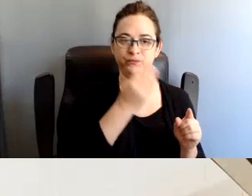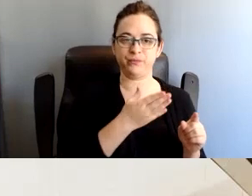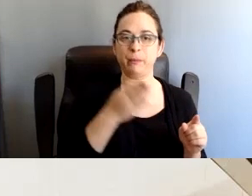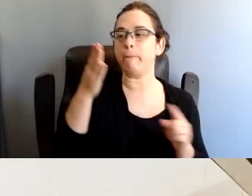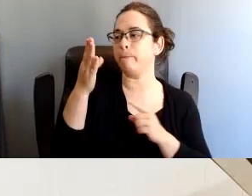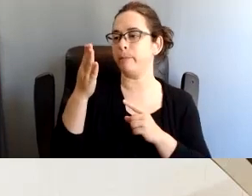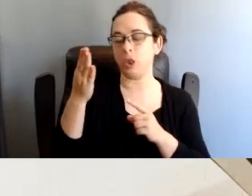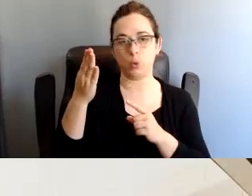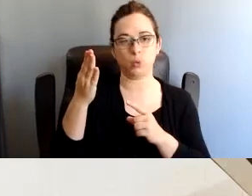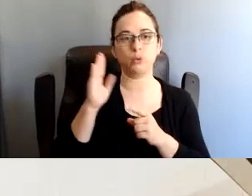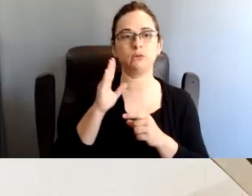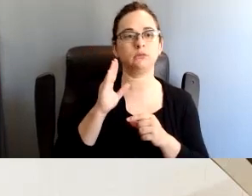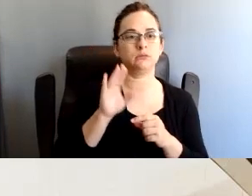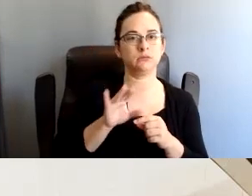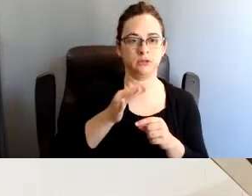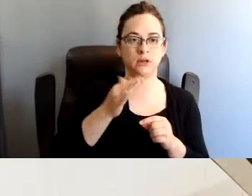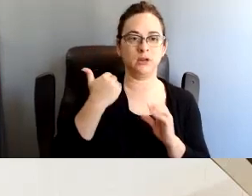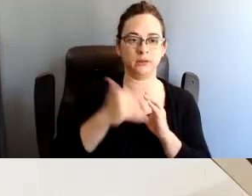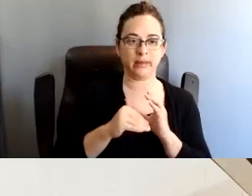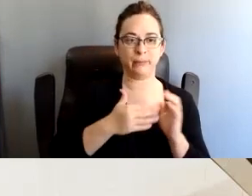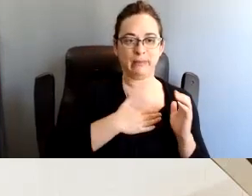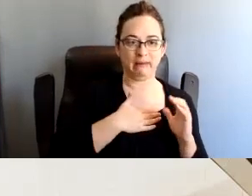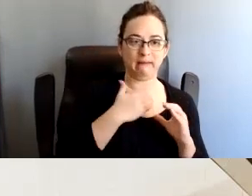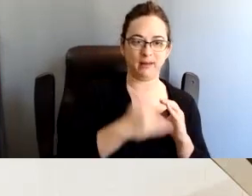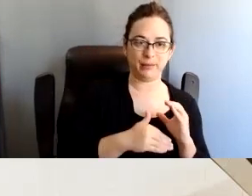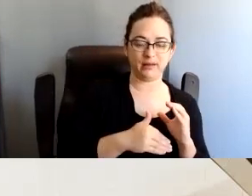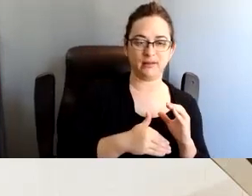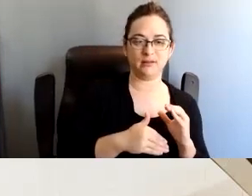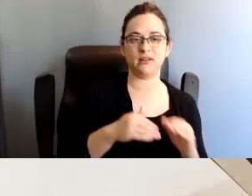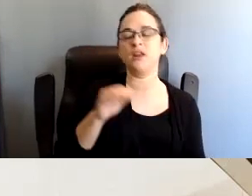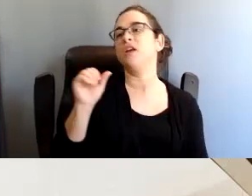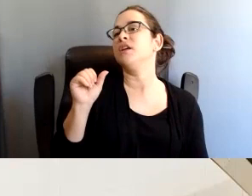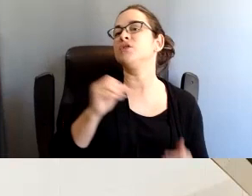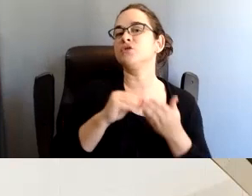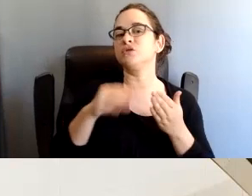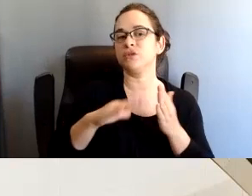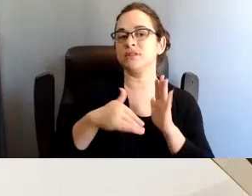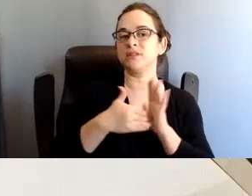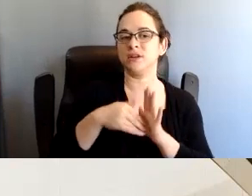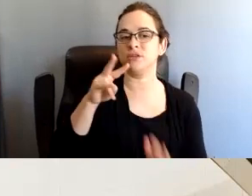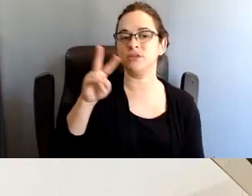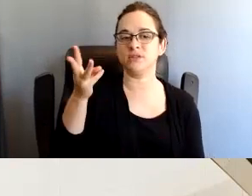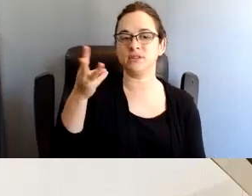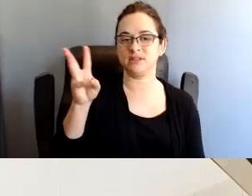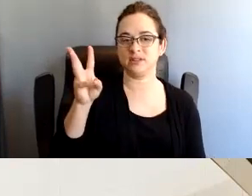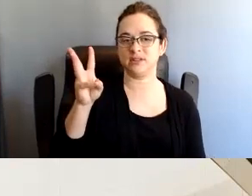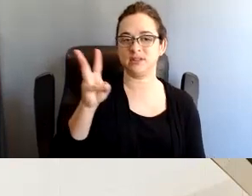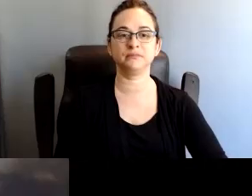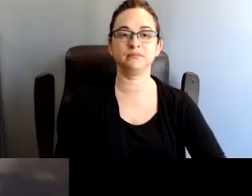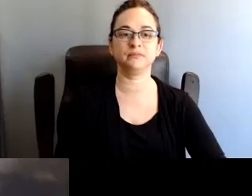mine. And then where we're located, Student Center 216 above the bookstore, our phone number, and then the QR code will give you our